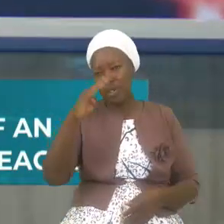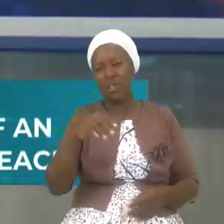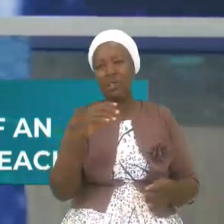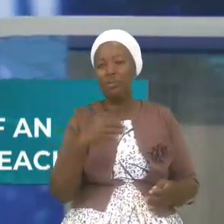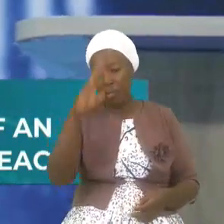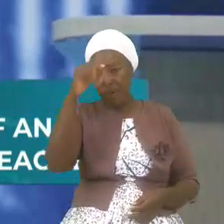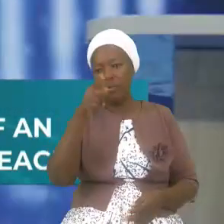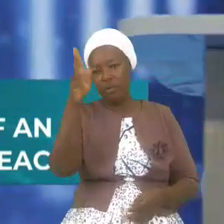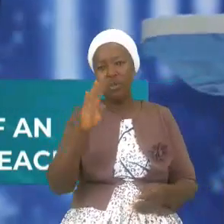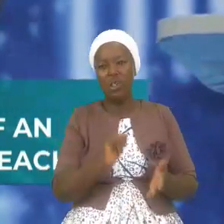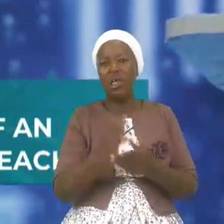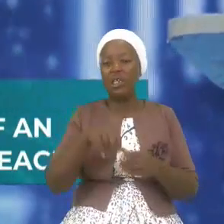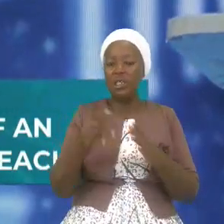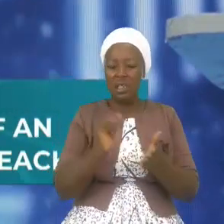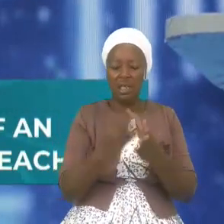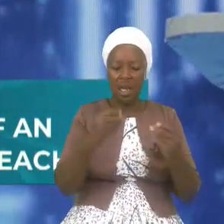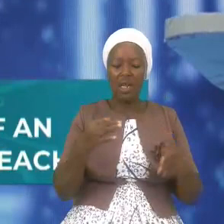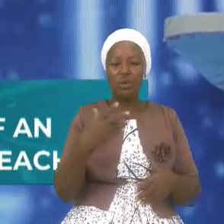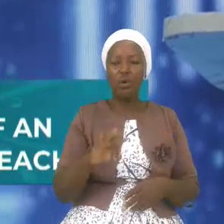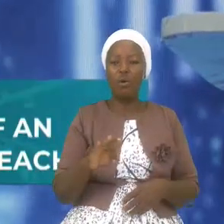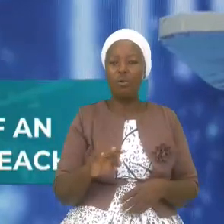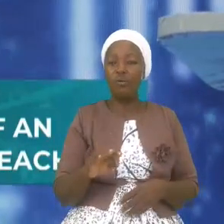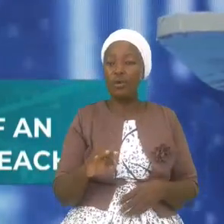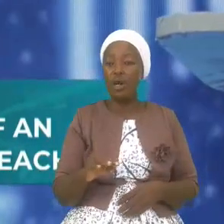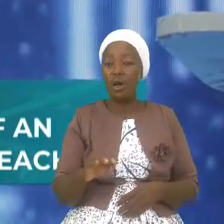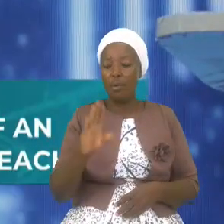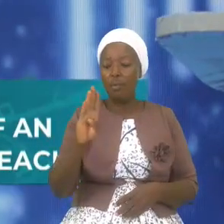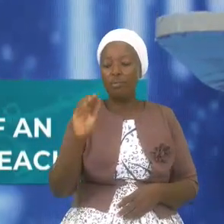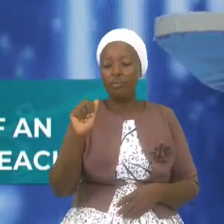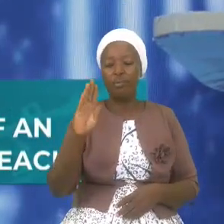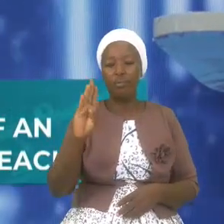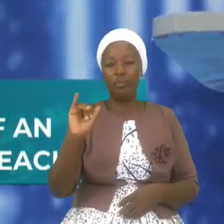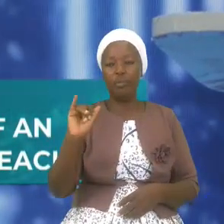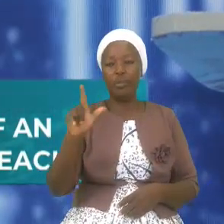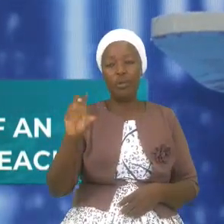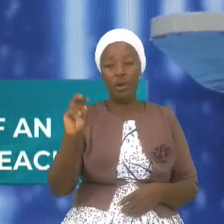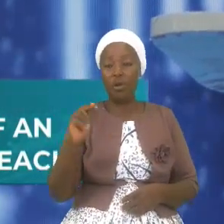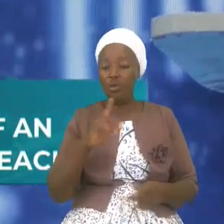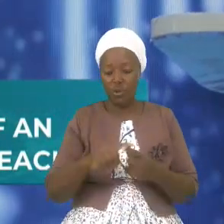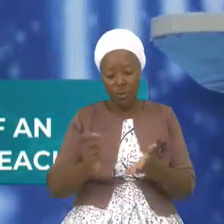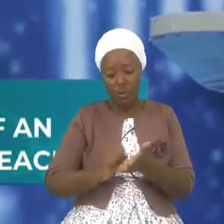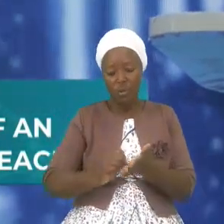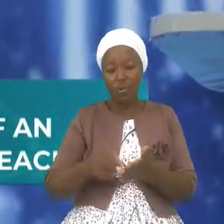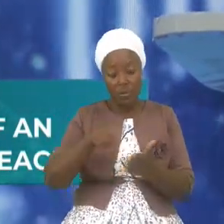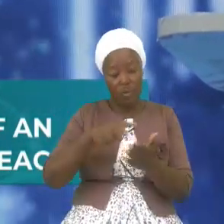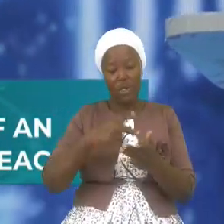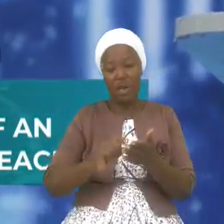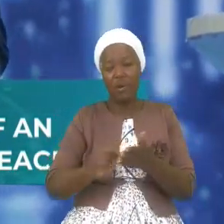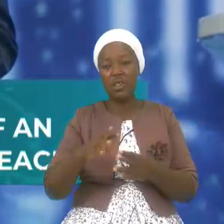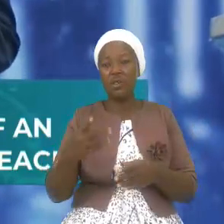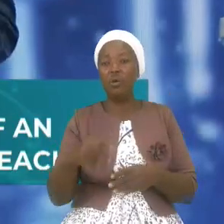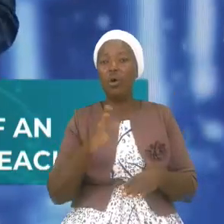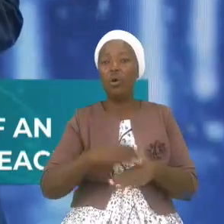writing on the wall, and faithfully, without any fear, without favor, without